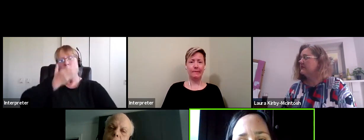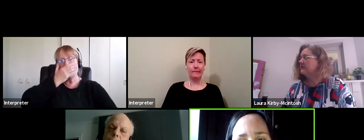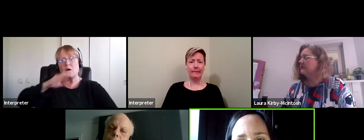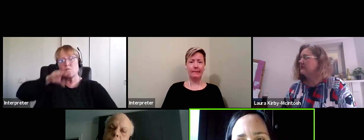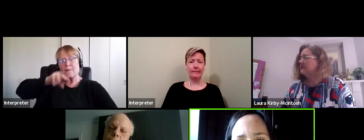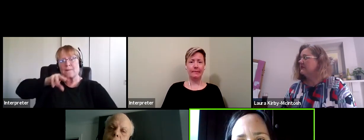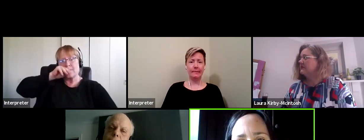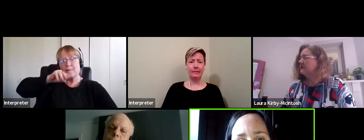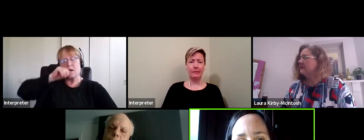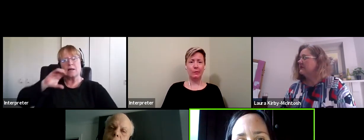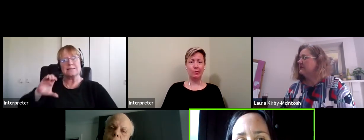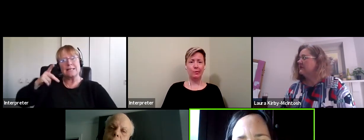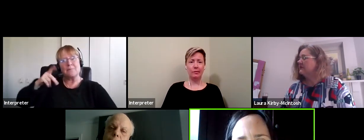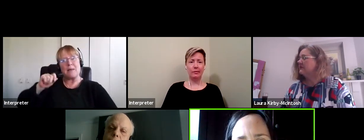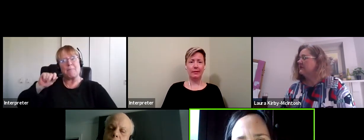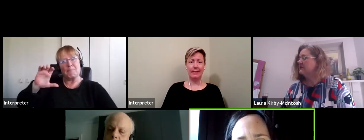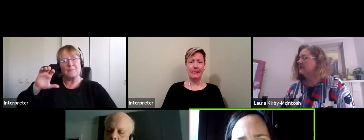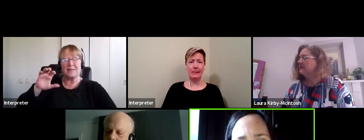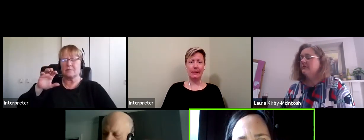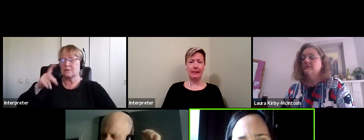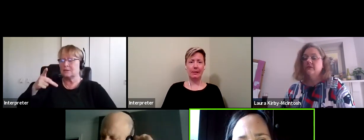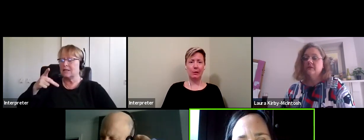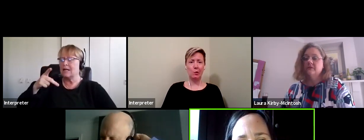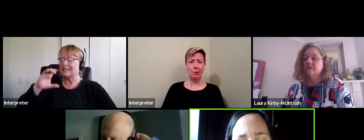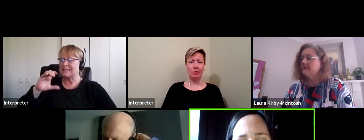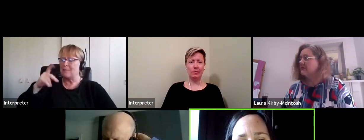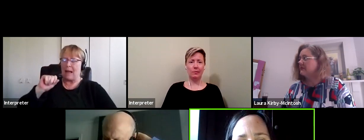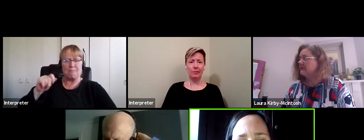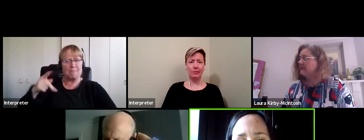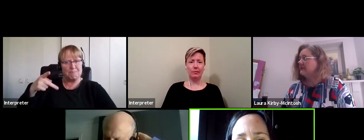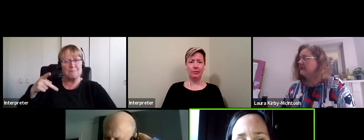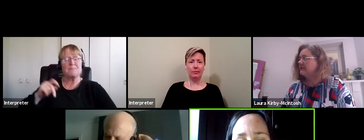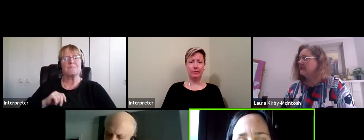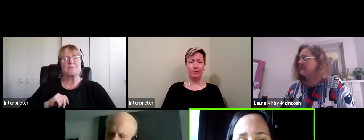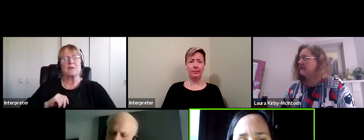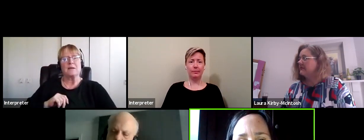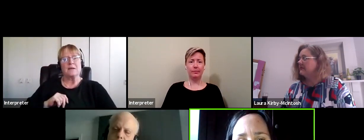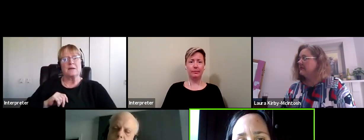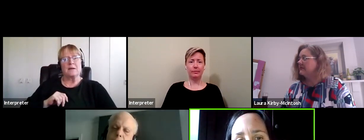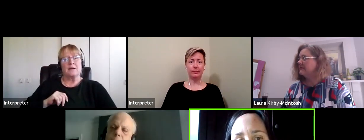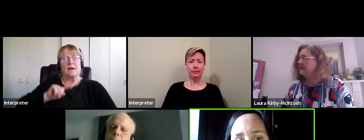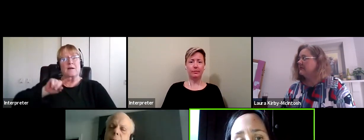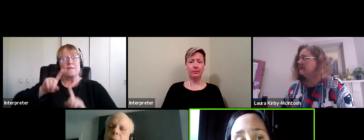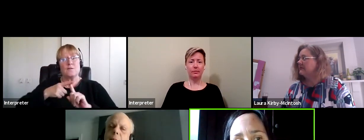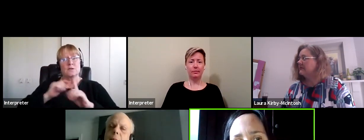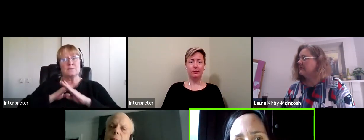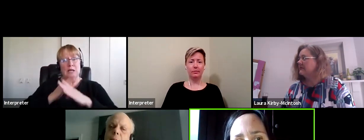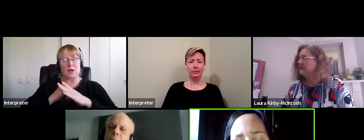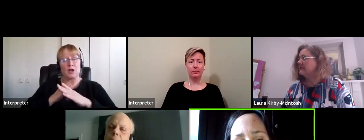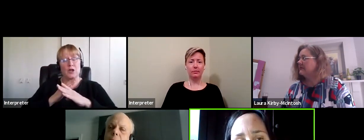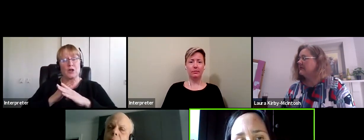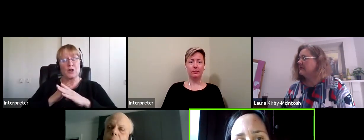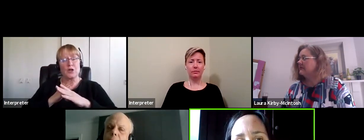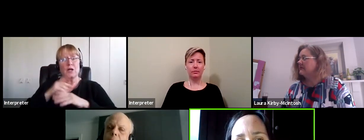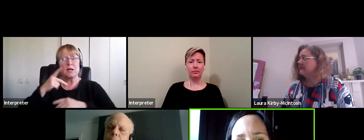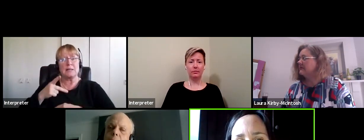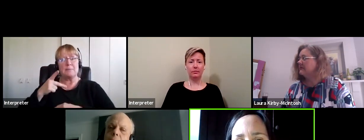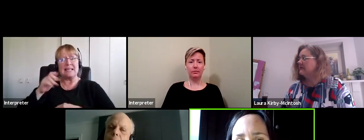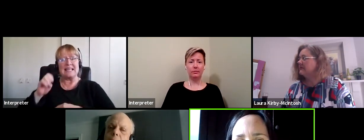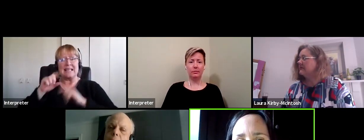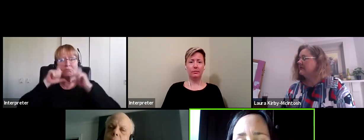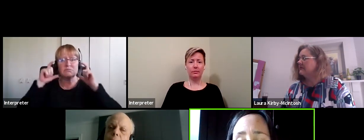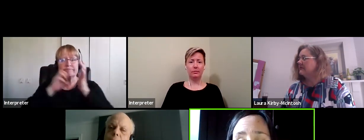So physical distancing is impossible in this context. So the first barrier I want to discuss relates to personal protective equipment. People